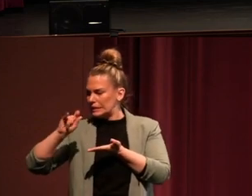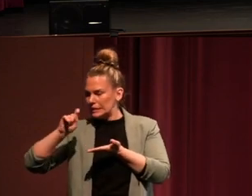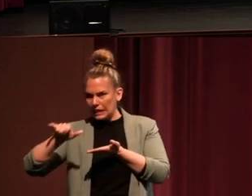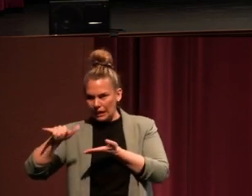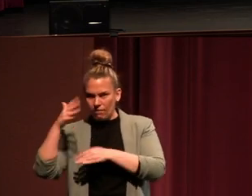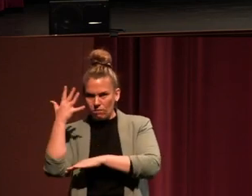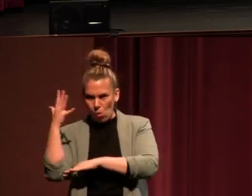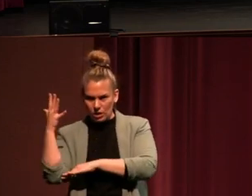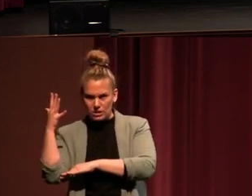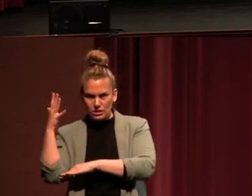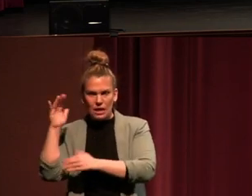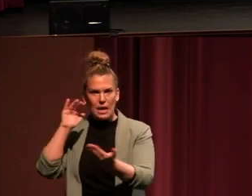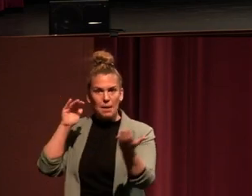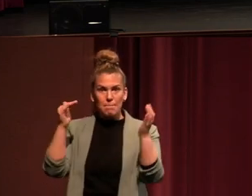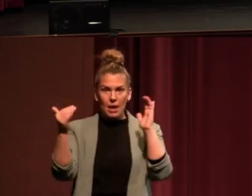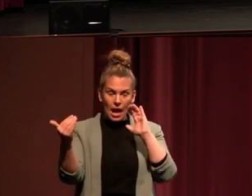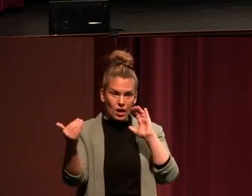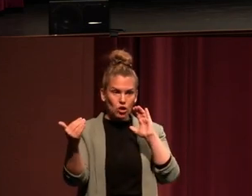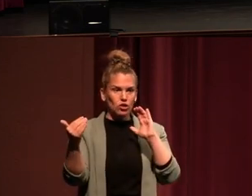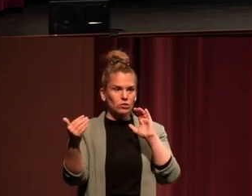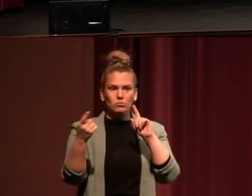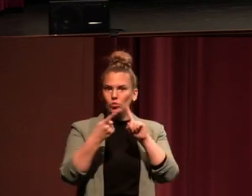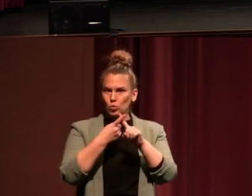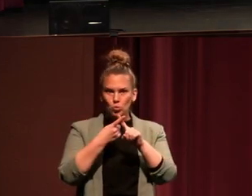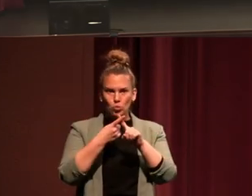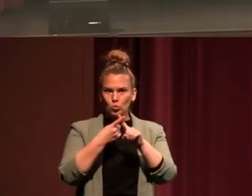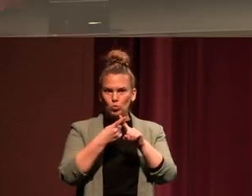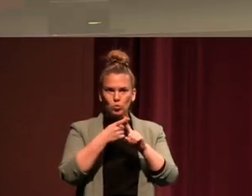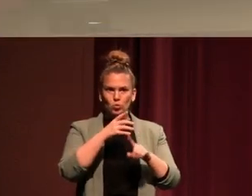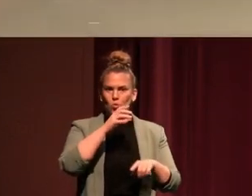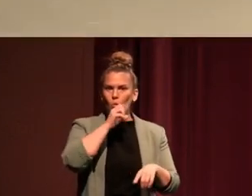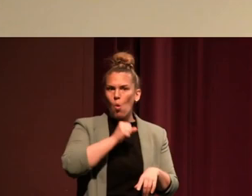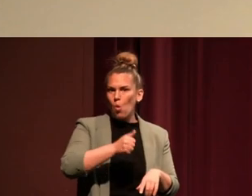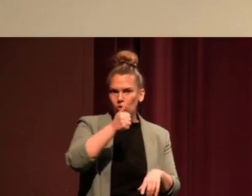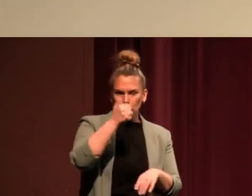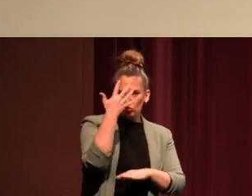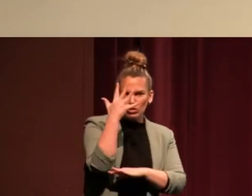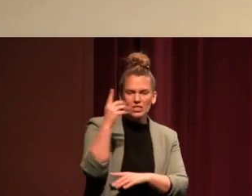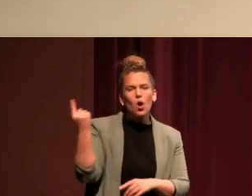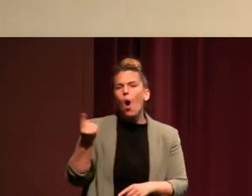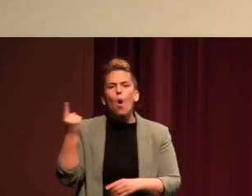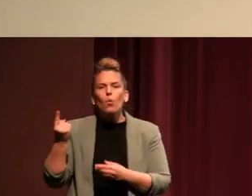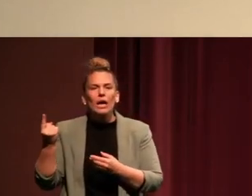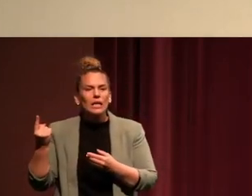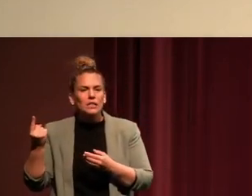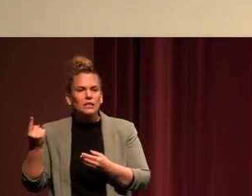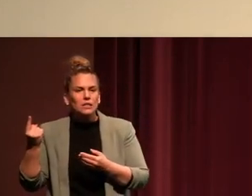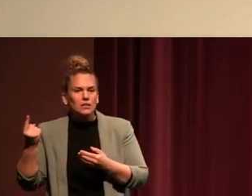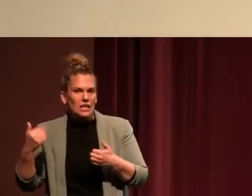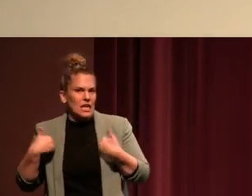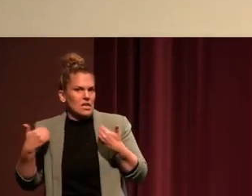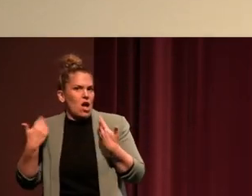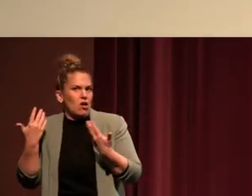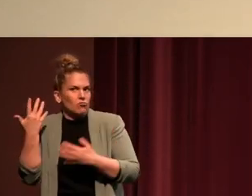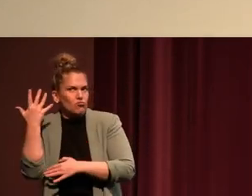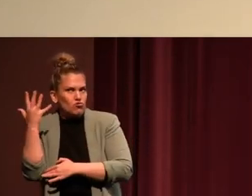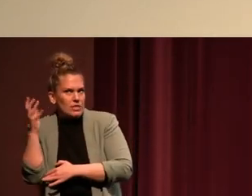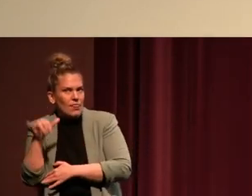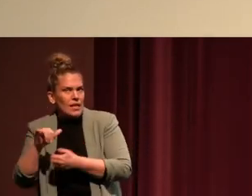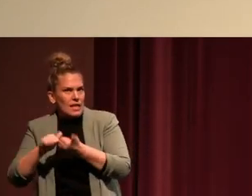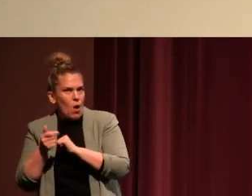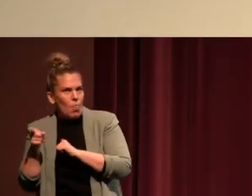composed primarily of older trees. There was always young trees. That's how there came to be old